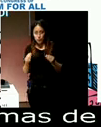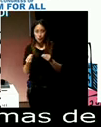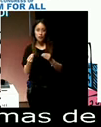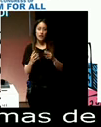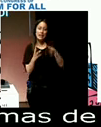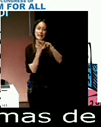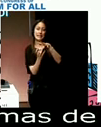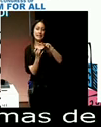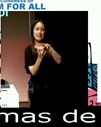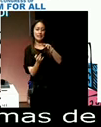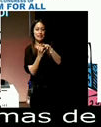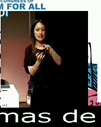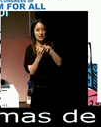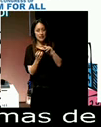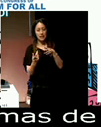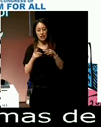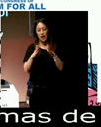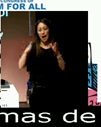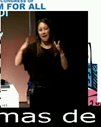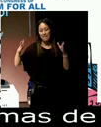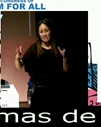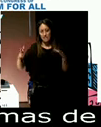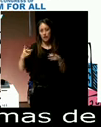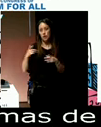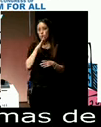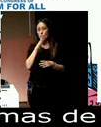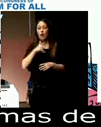applications are quite big.